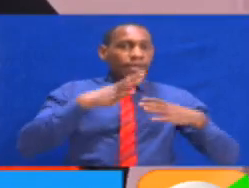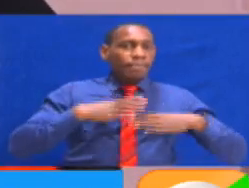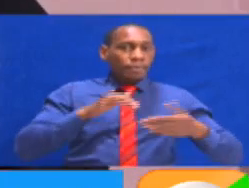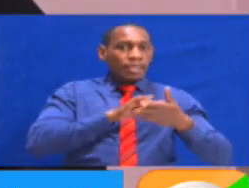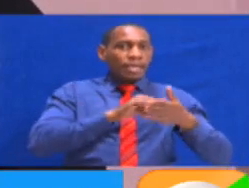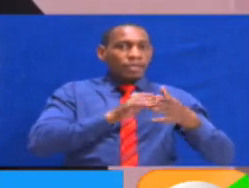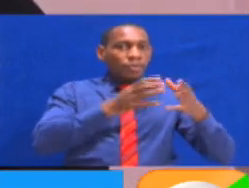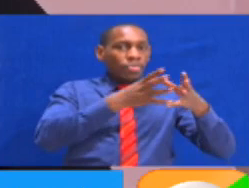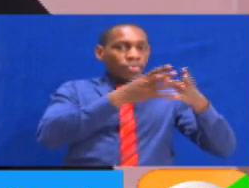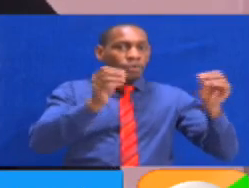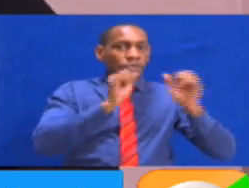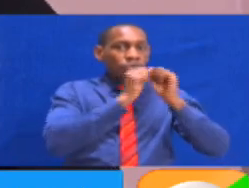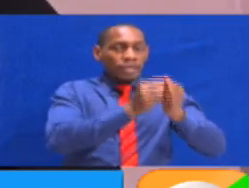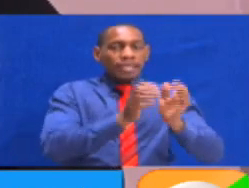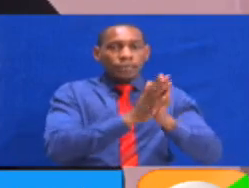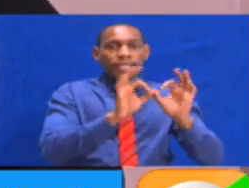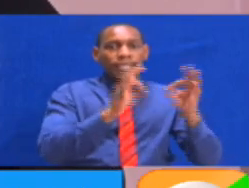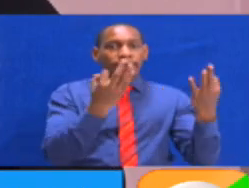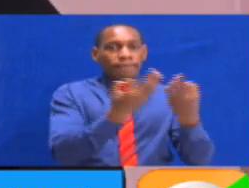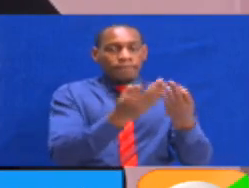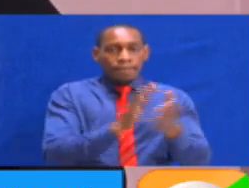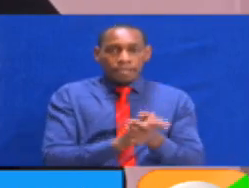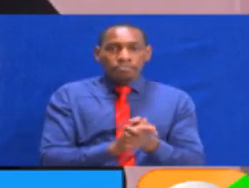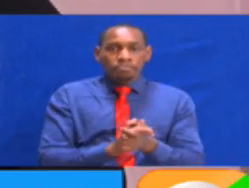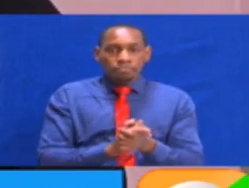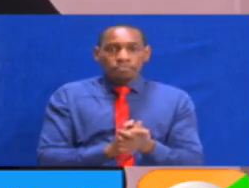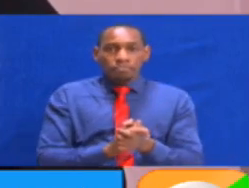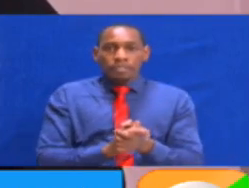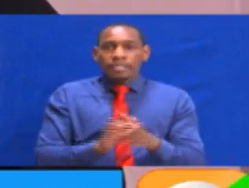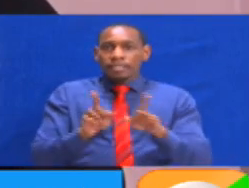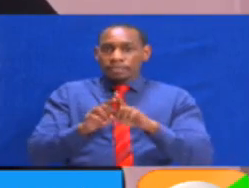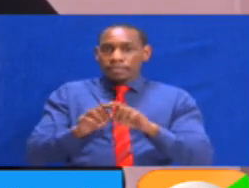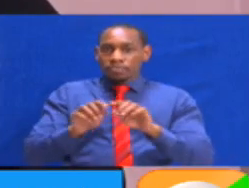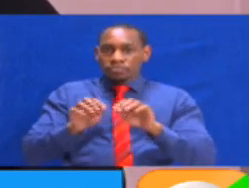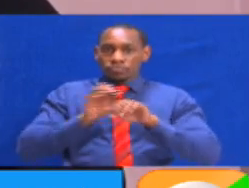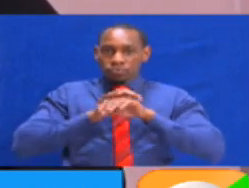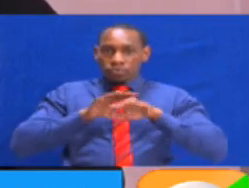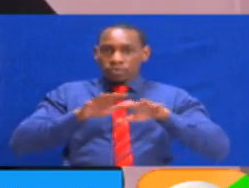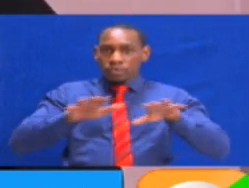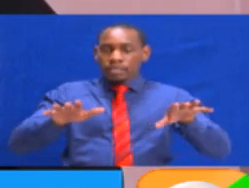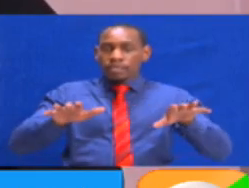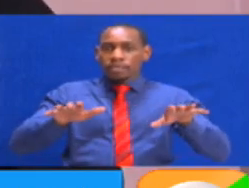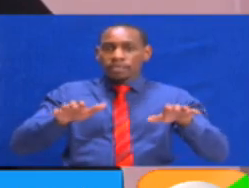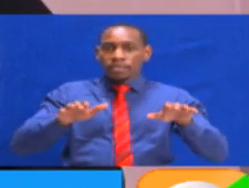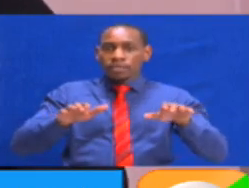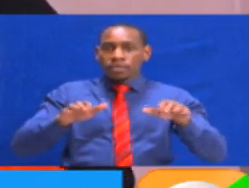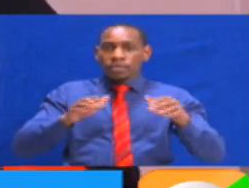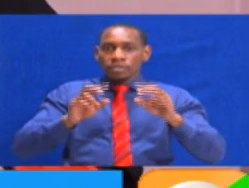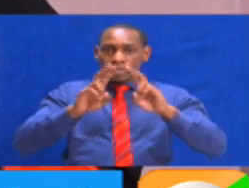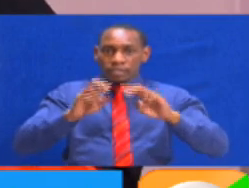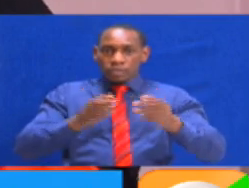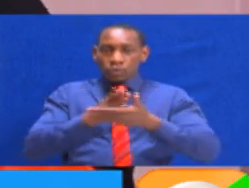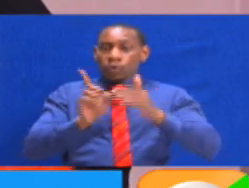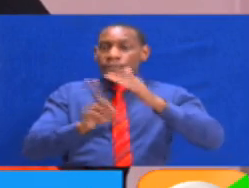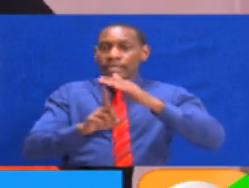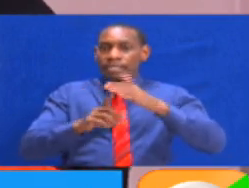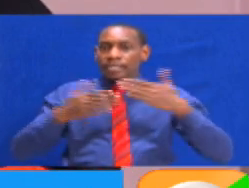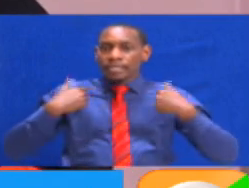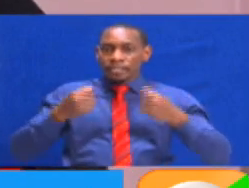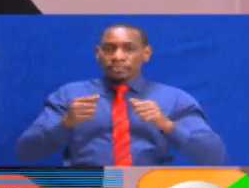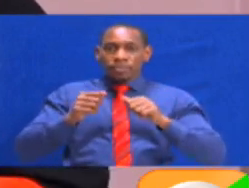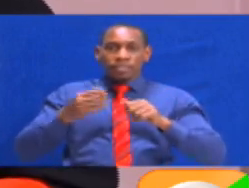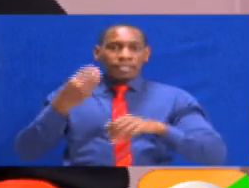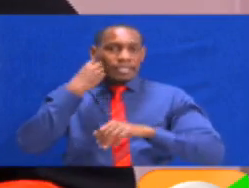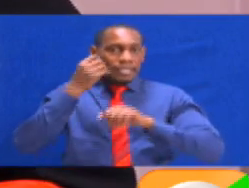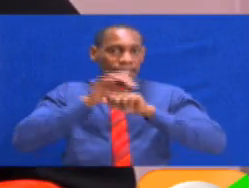wameenda mitini with their family. Mm-hmm. It brings to mind the transmission chains that were drawn by the Ministry of Health. You started showing a peculiar spread of